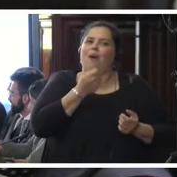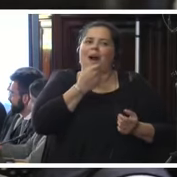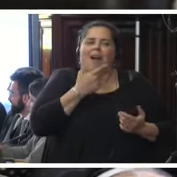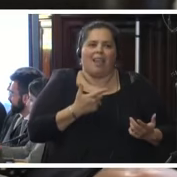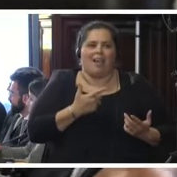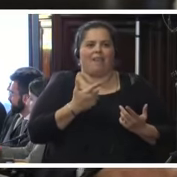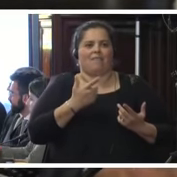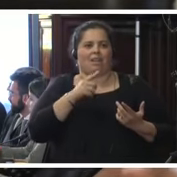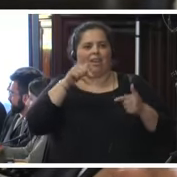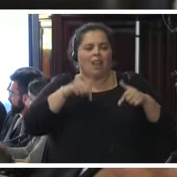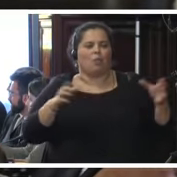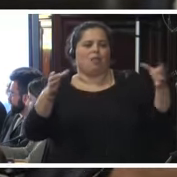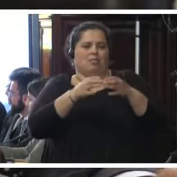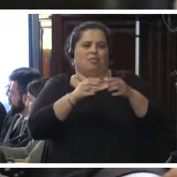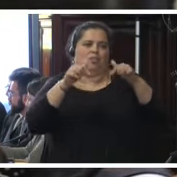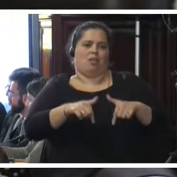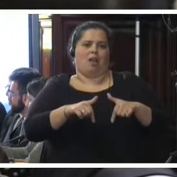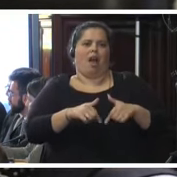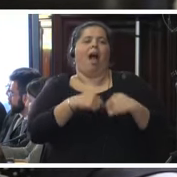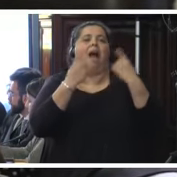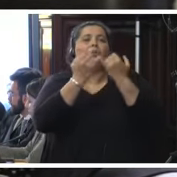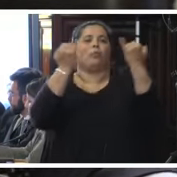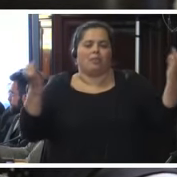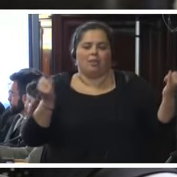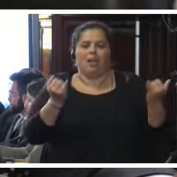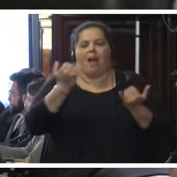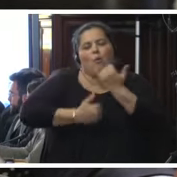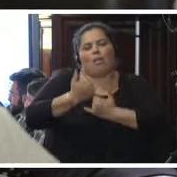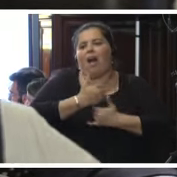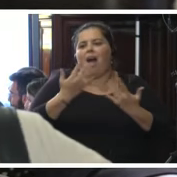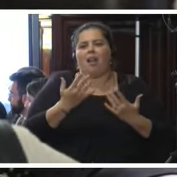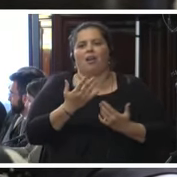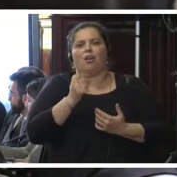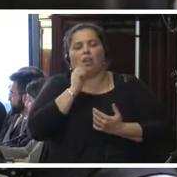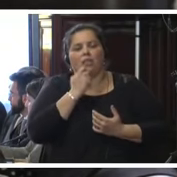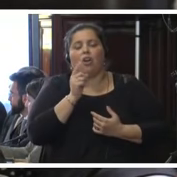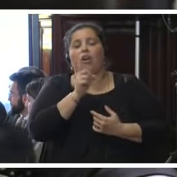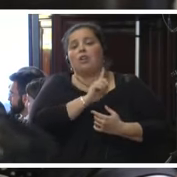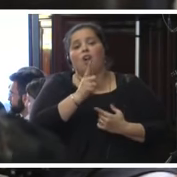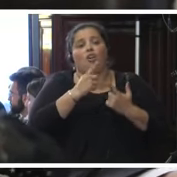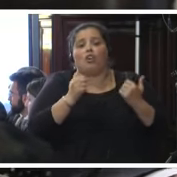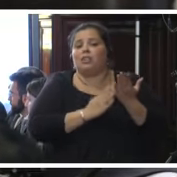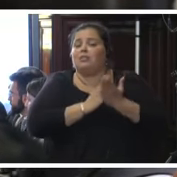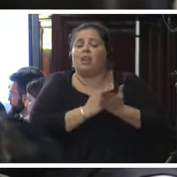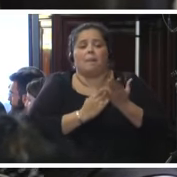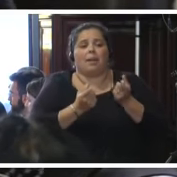rather than things that make us weep inside and outside too.